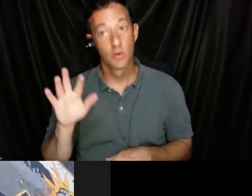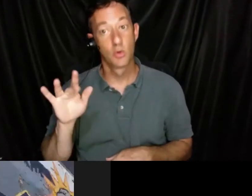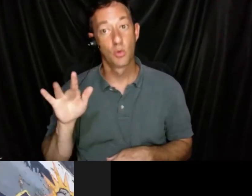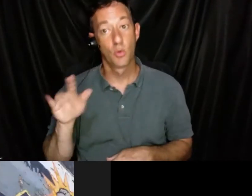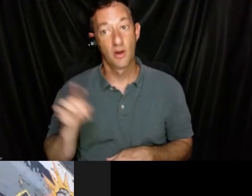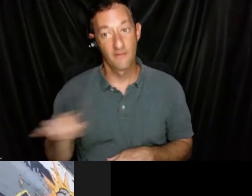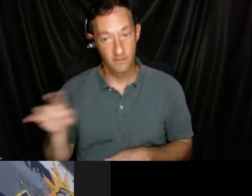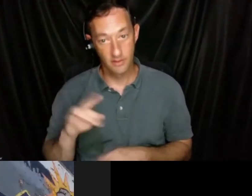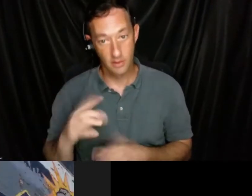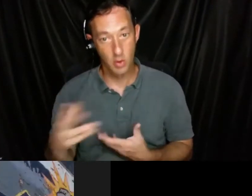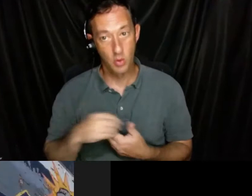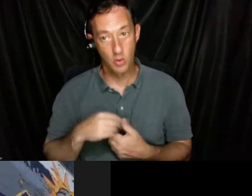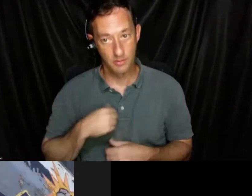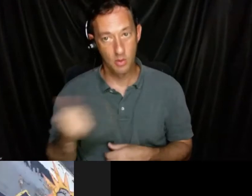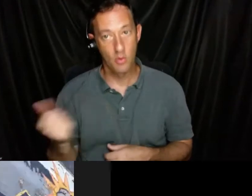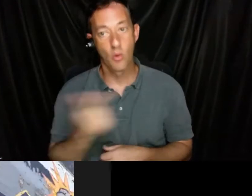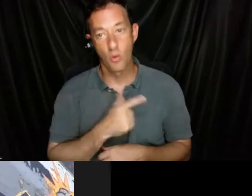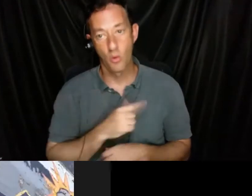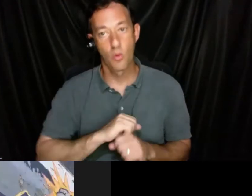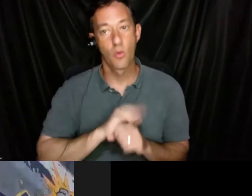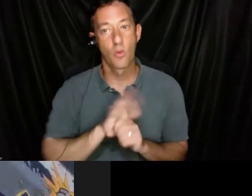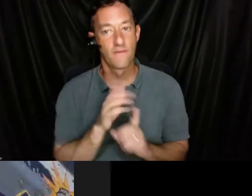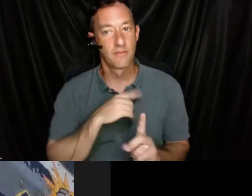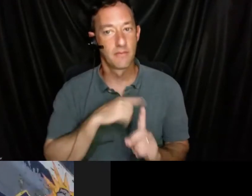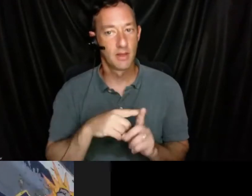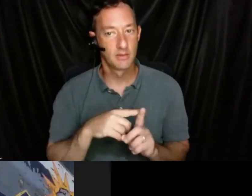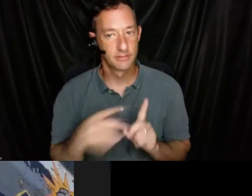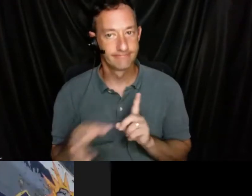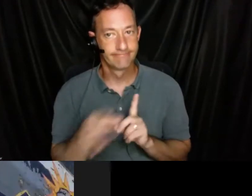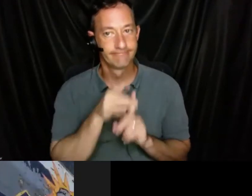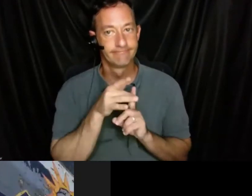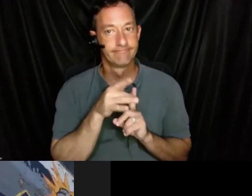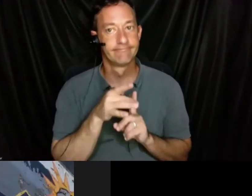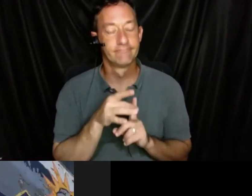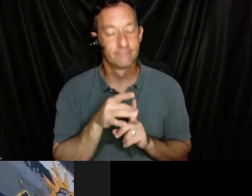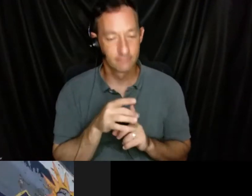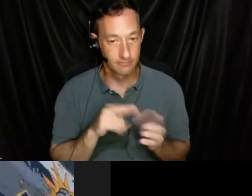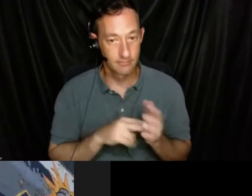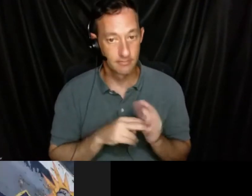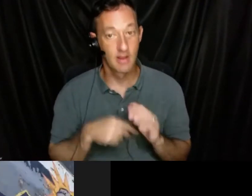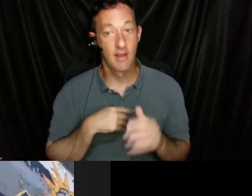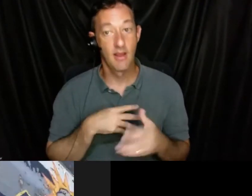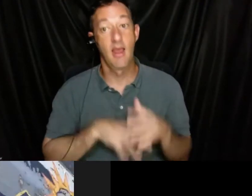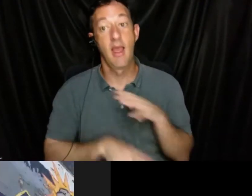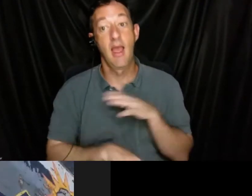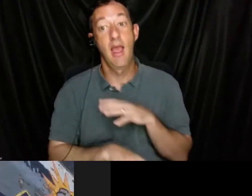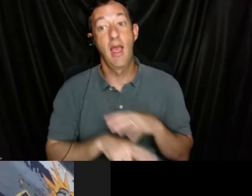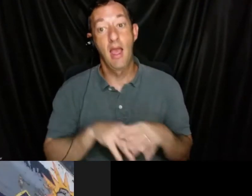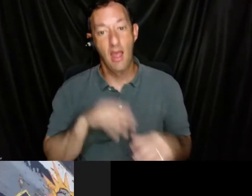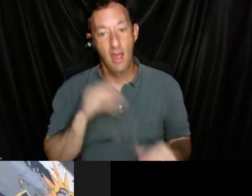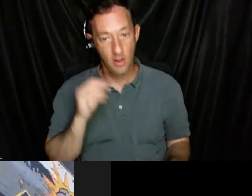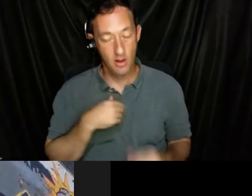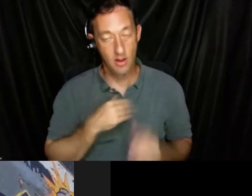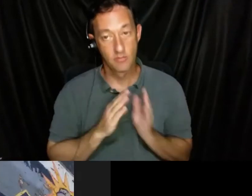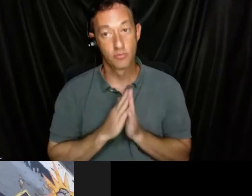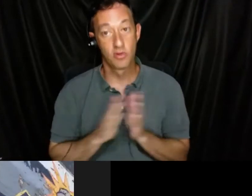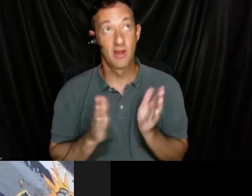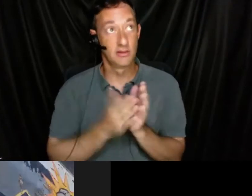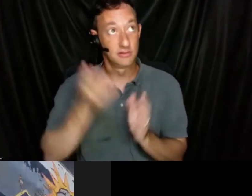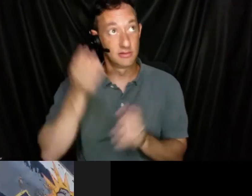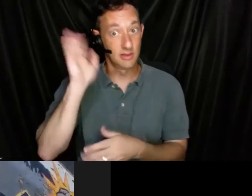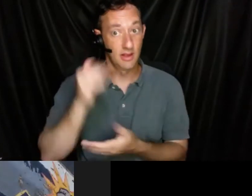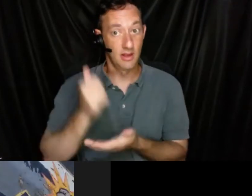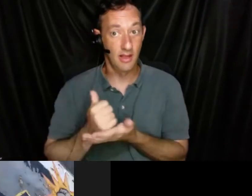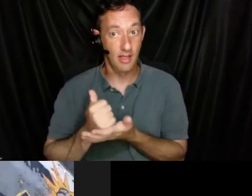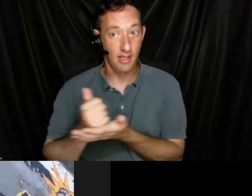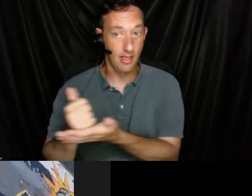including myself, was all COVID positive. So with that said, when I came out, I had to pray and ask God to help me, you